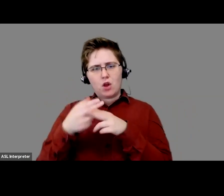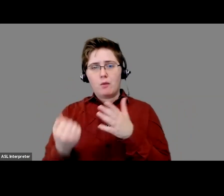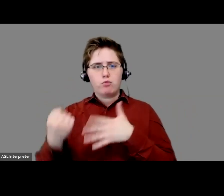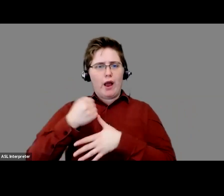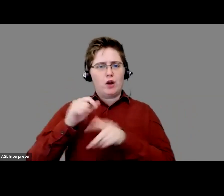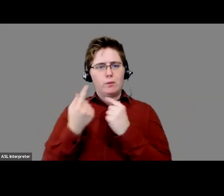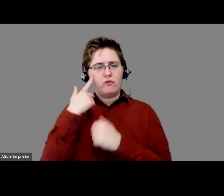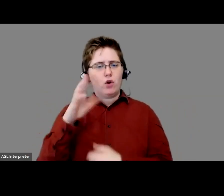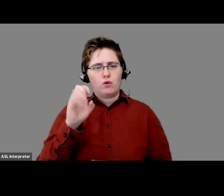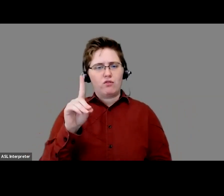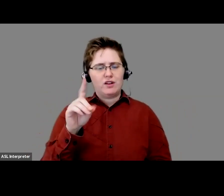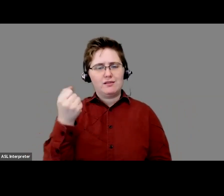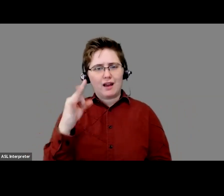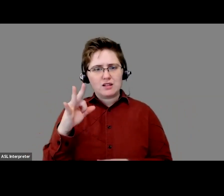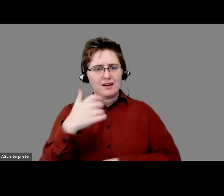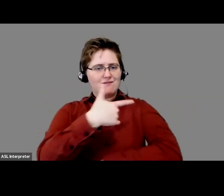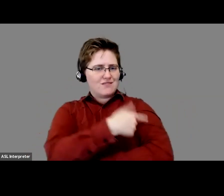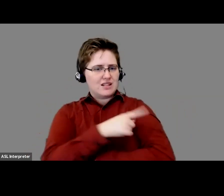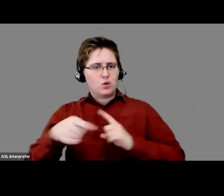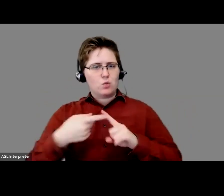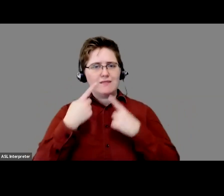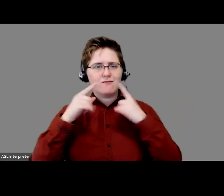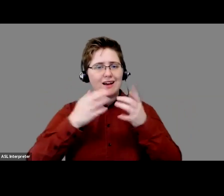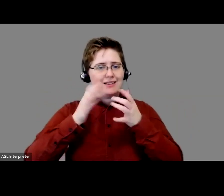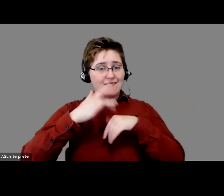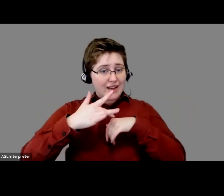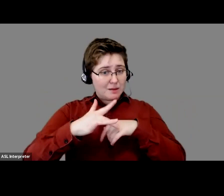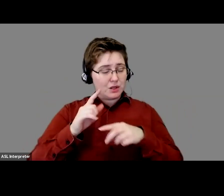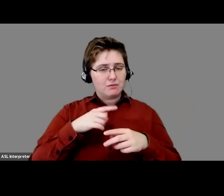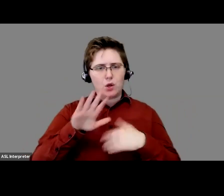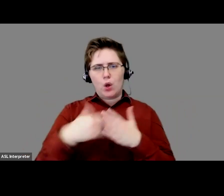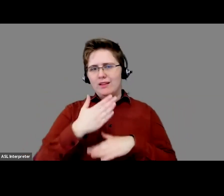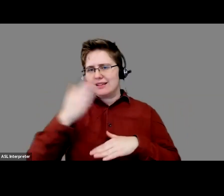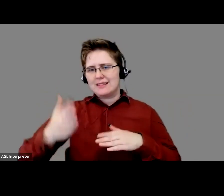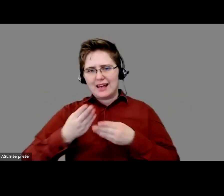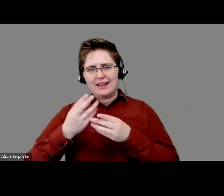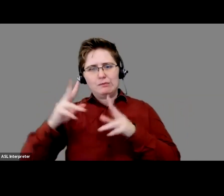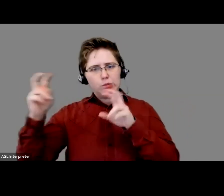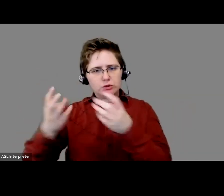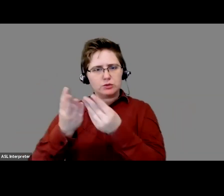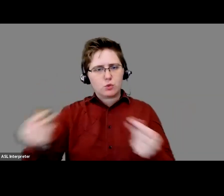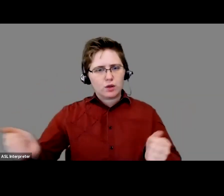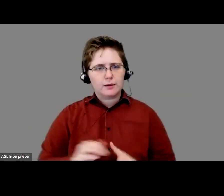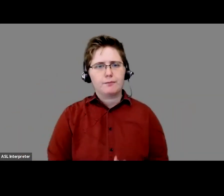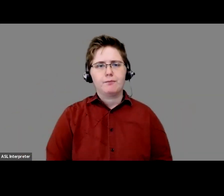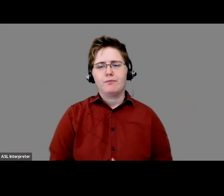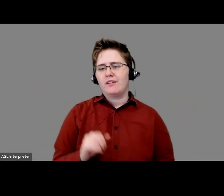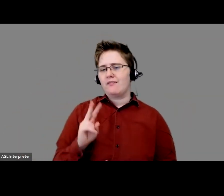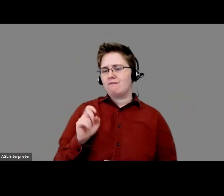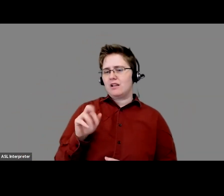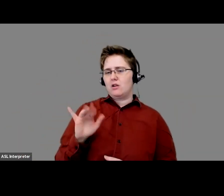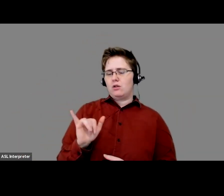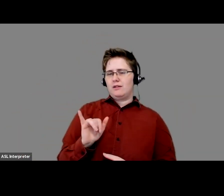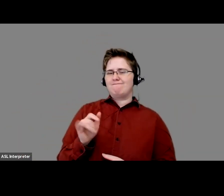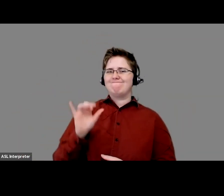the COVID-19 vaccine when it is finally available and all the side effects are worked out? So that has not,